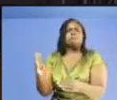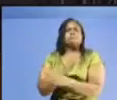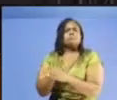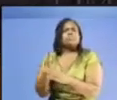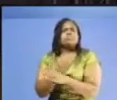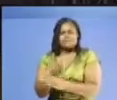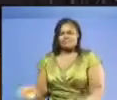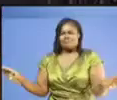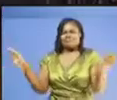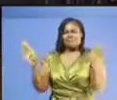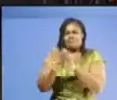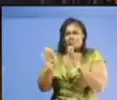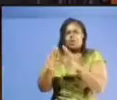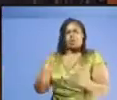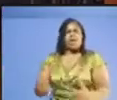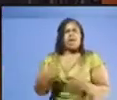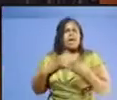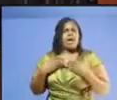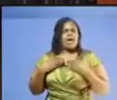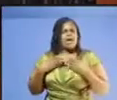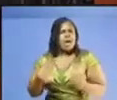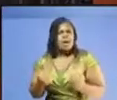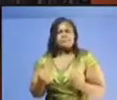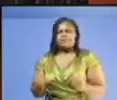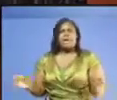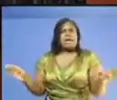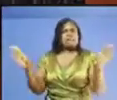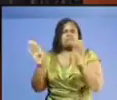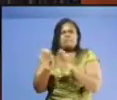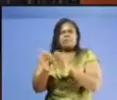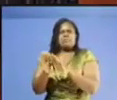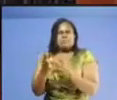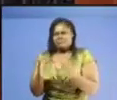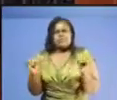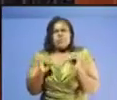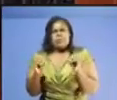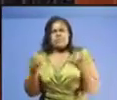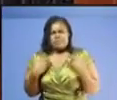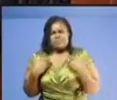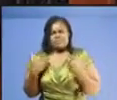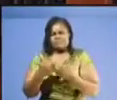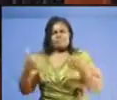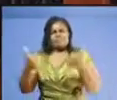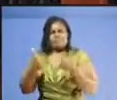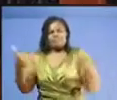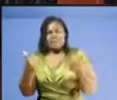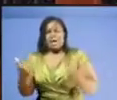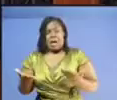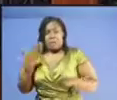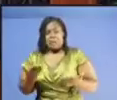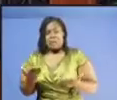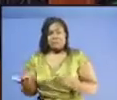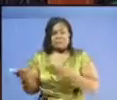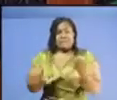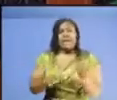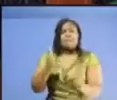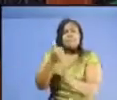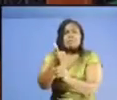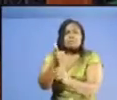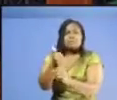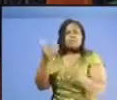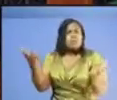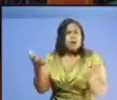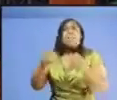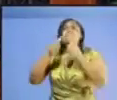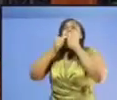and shut down your health and shut down your family, and you discover you may have to die all by yourself.